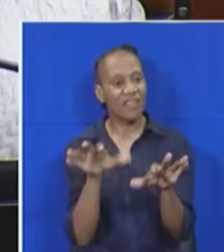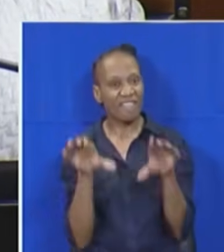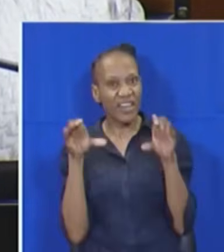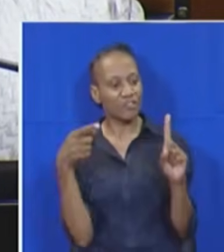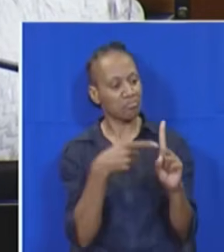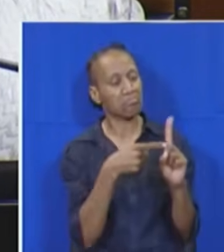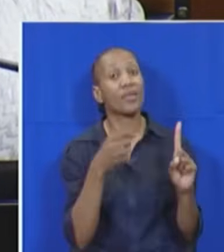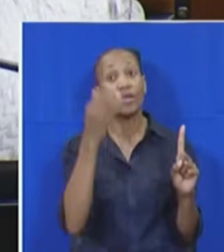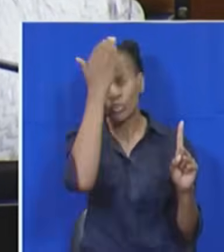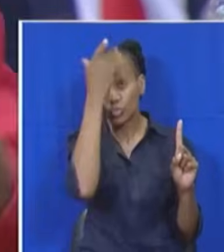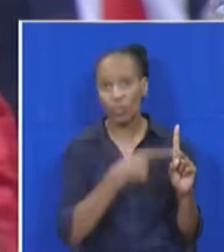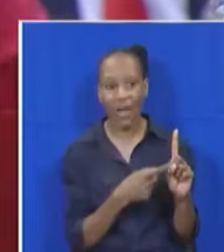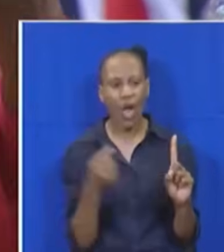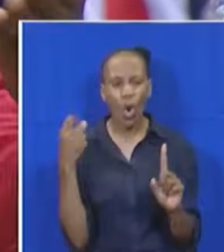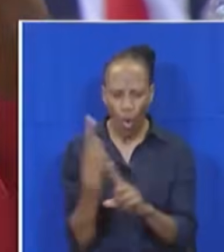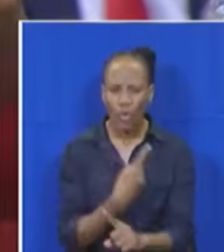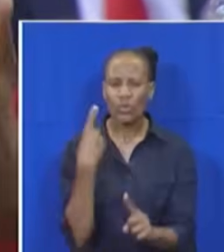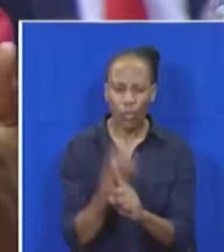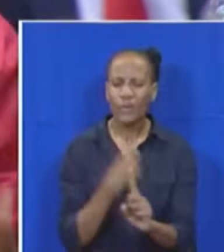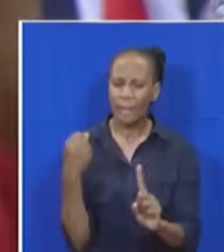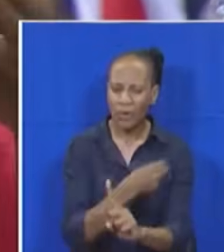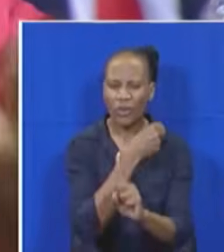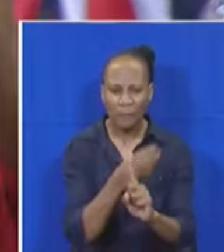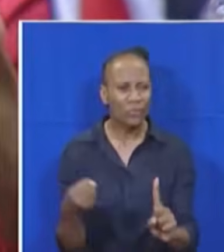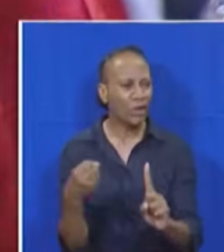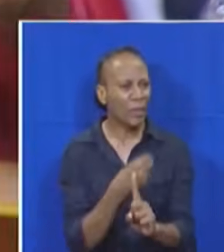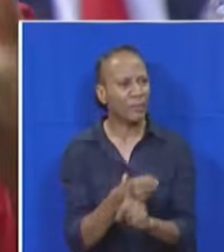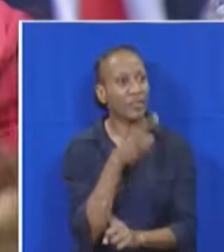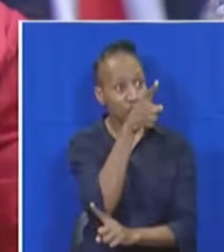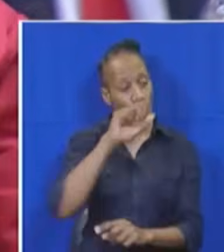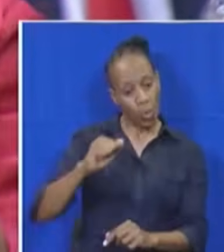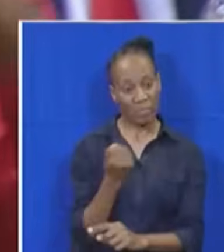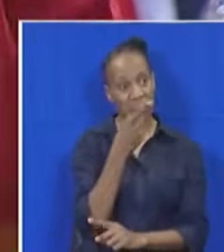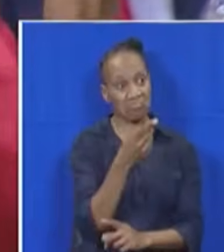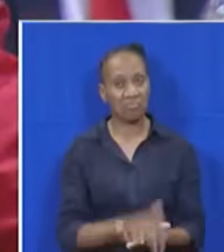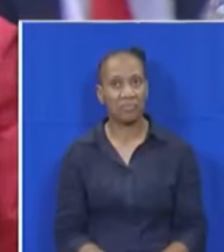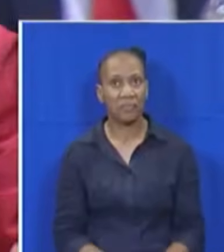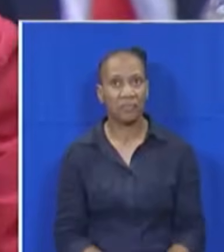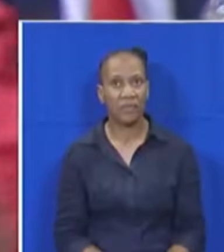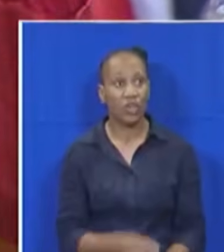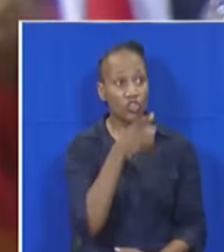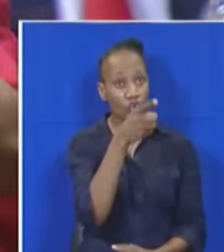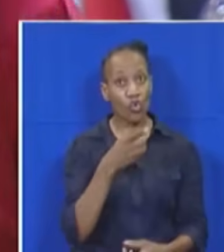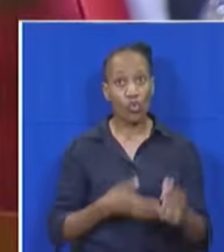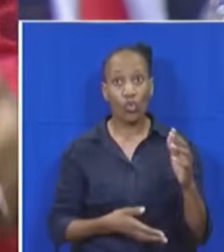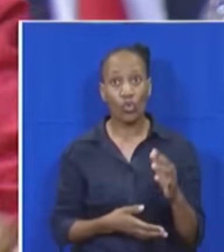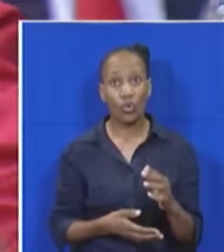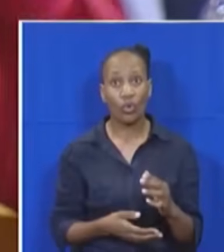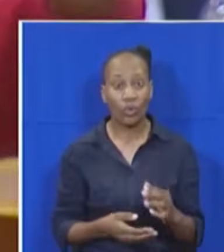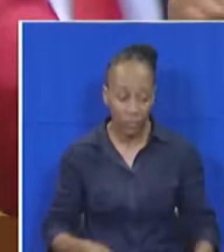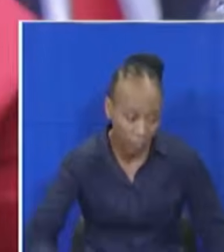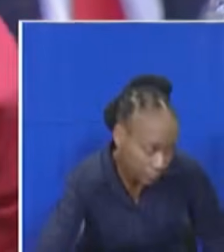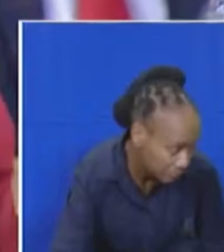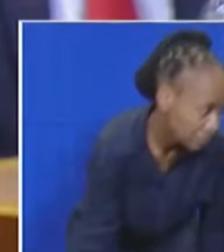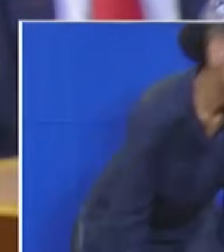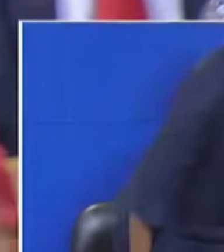he dumped you. He used you and promised you that you are going to be a president. And you went home, you slaughtered a cow, on a he